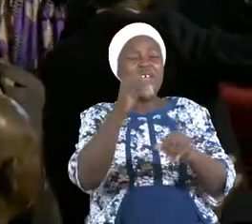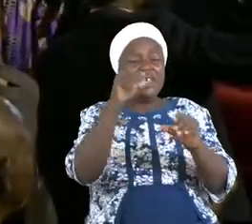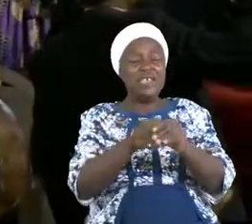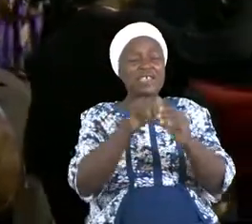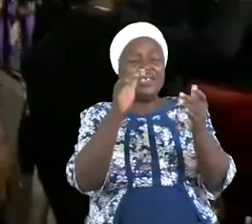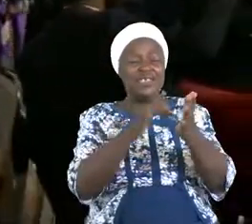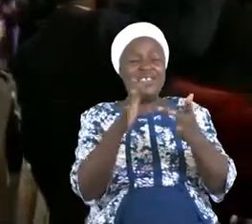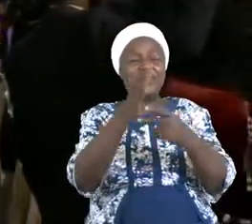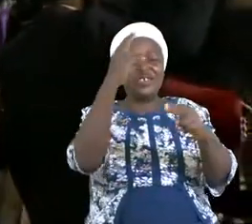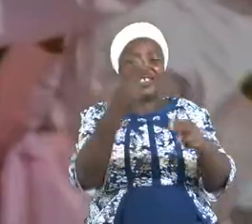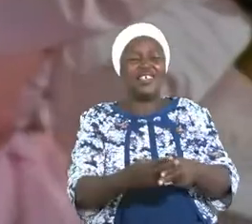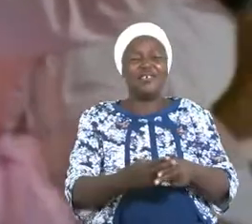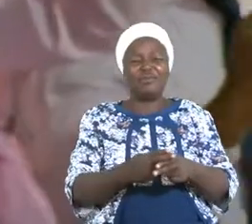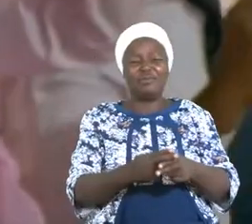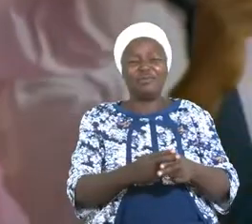Jesus' name.